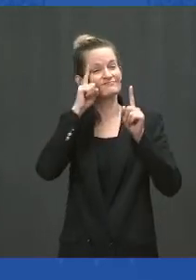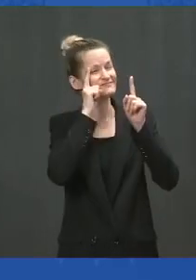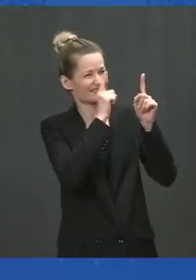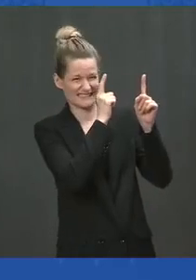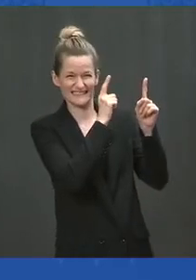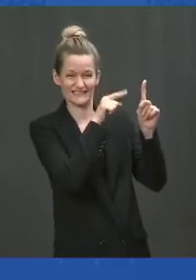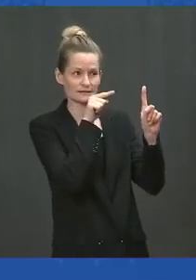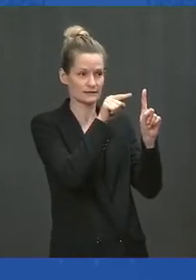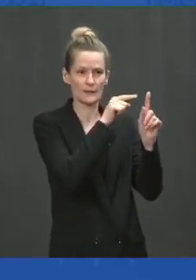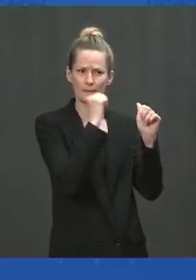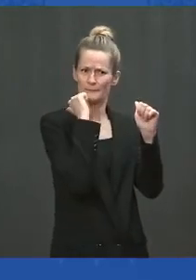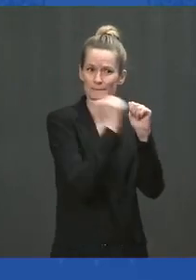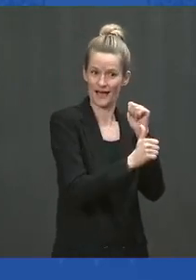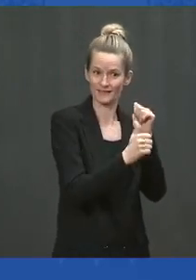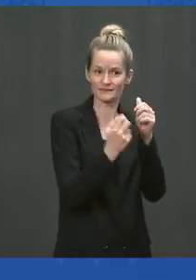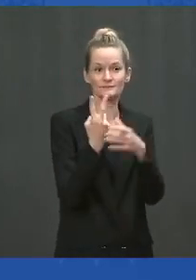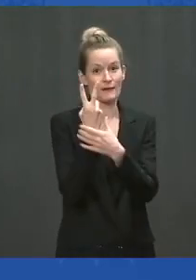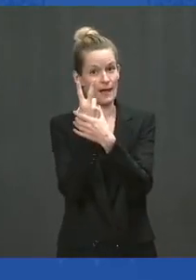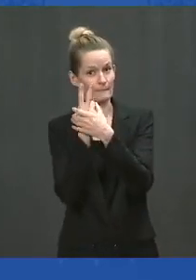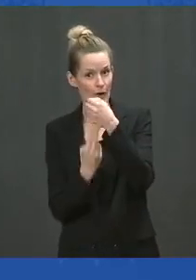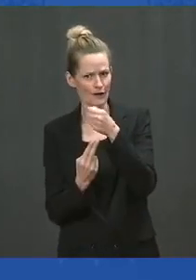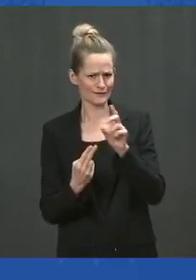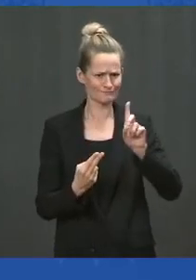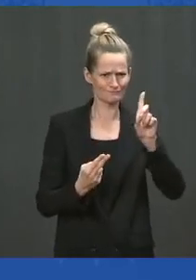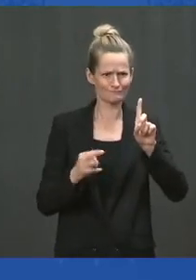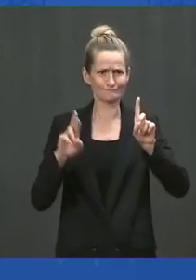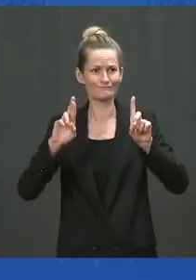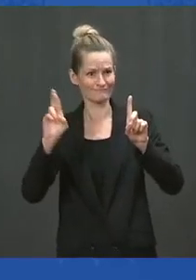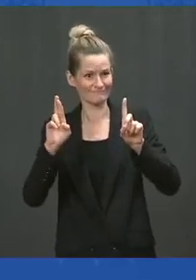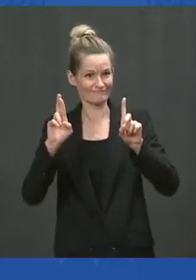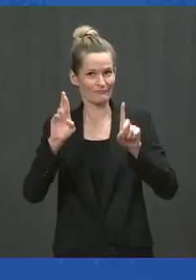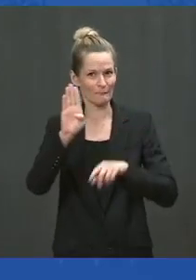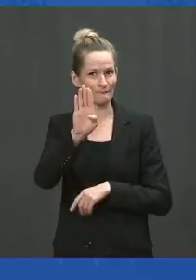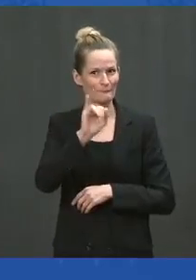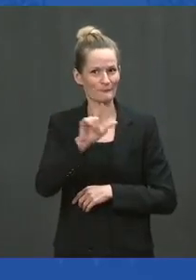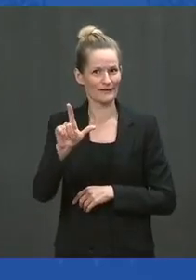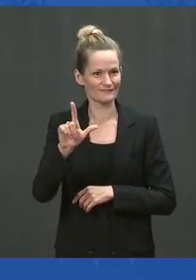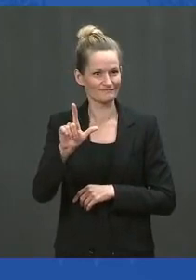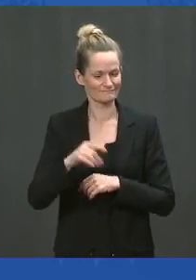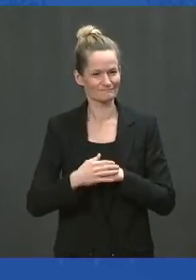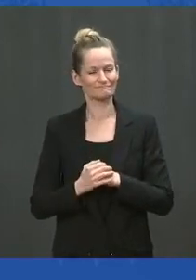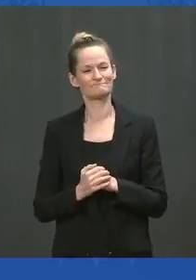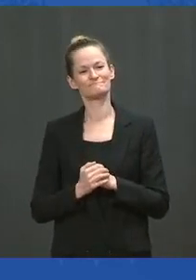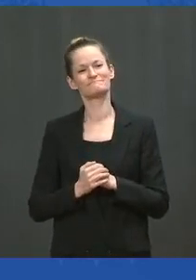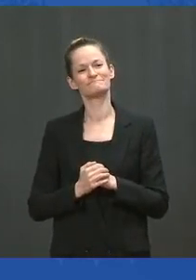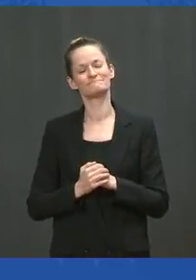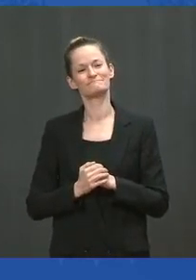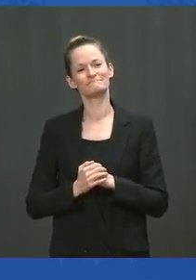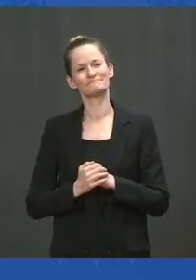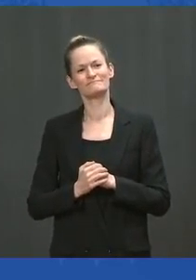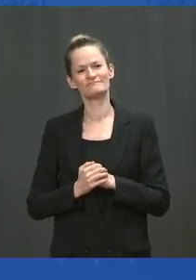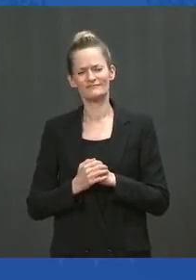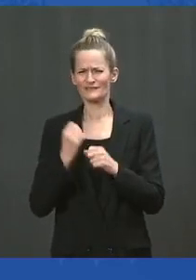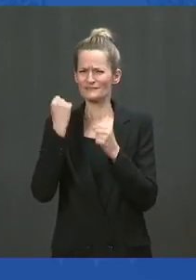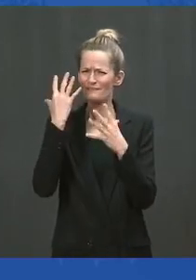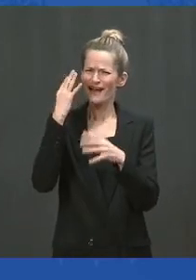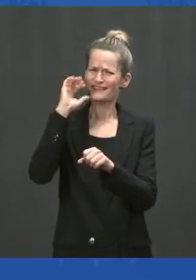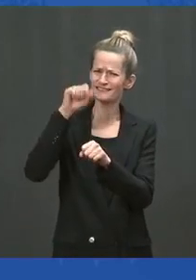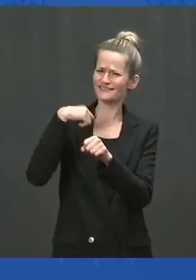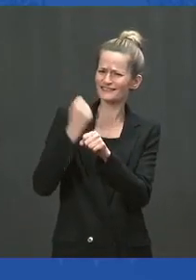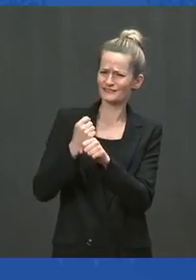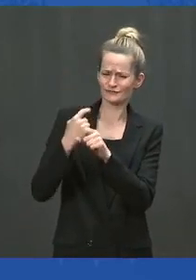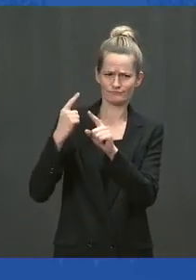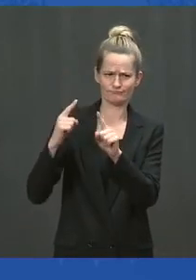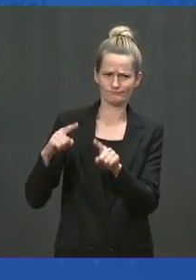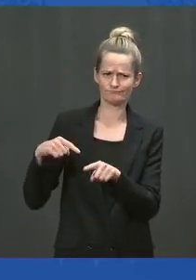bill. It's a bill that would end years of gridlock in Washington and create millions of